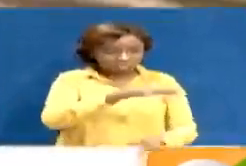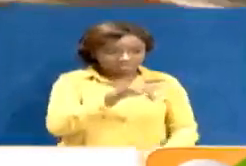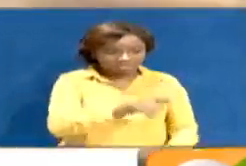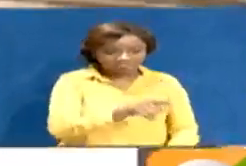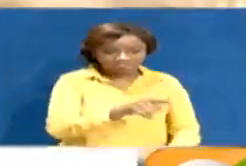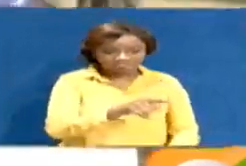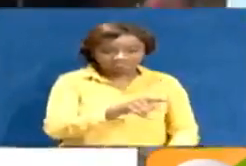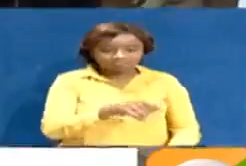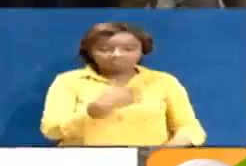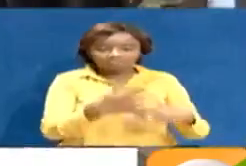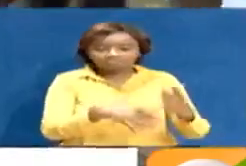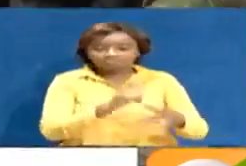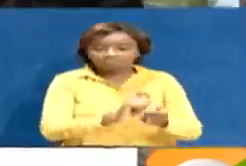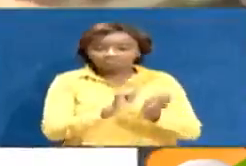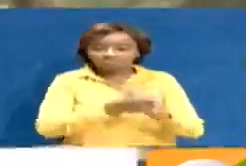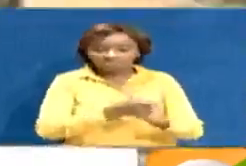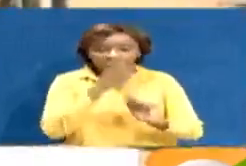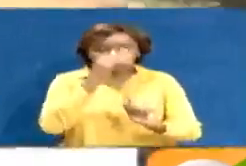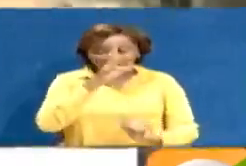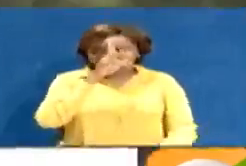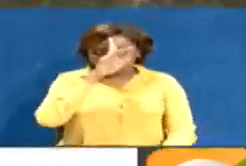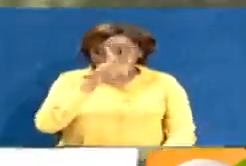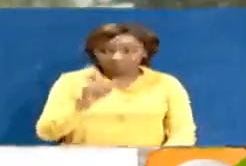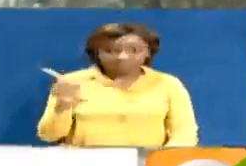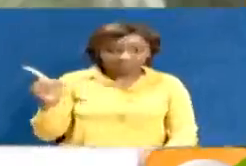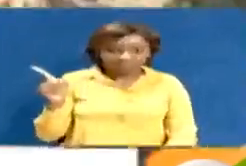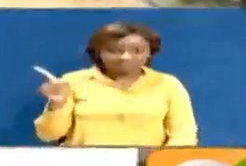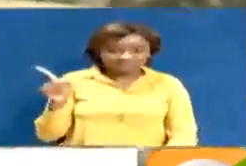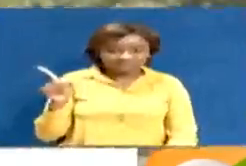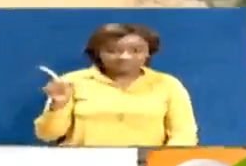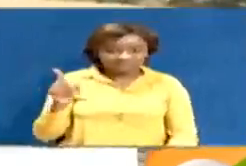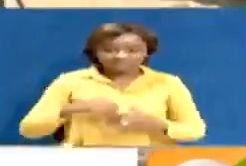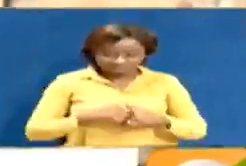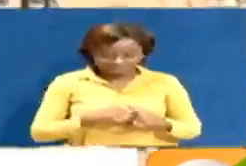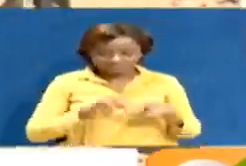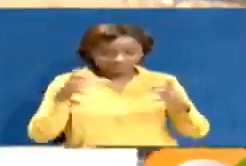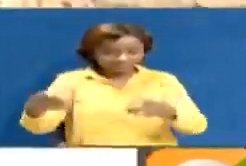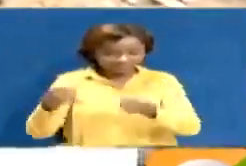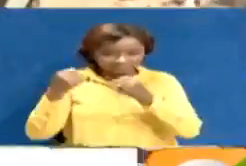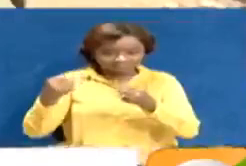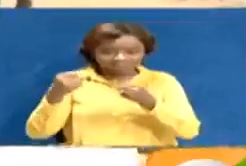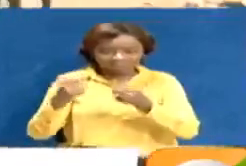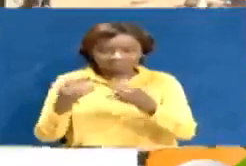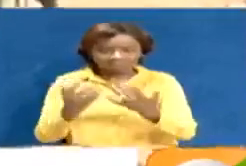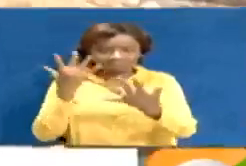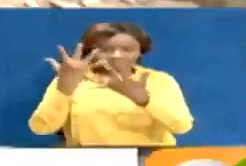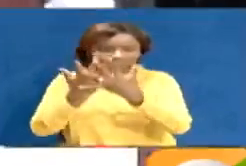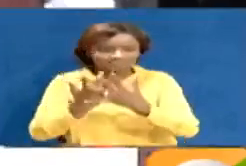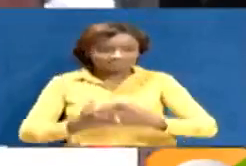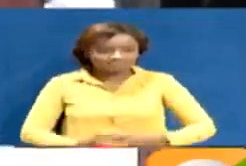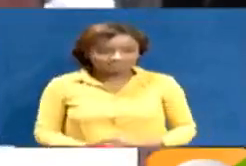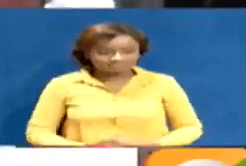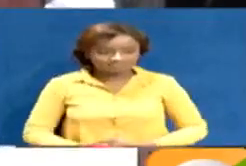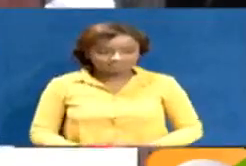took a turn for the worse. They were suddenly on the receiving end of a very physical contingent of anti-riot